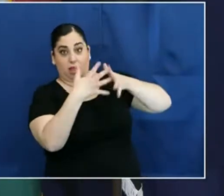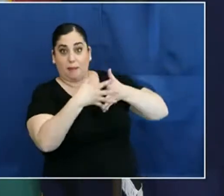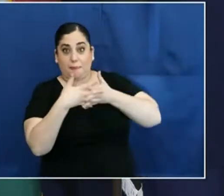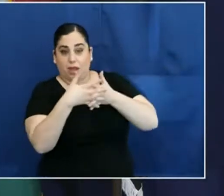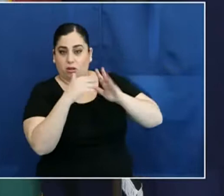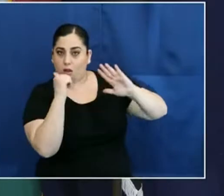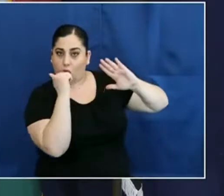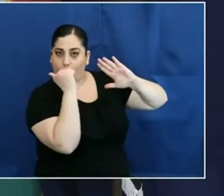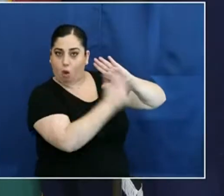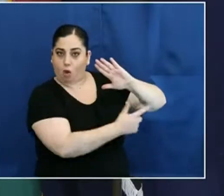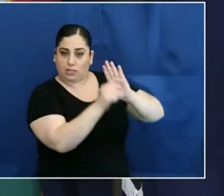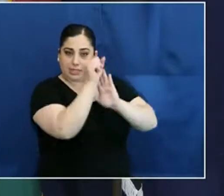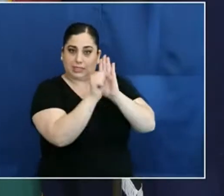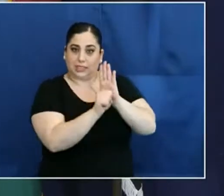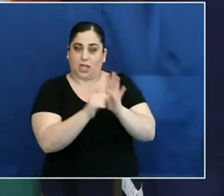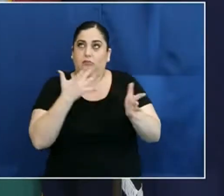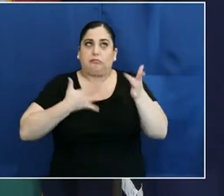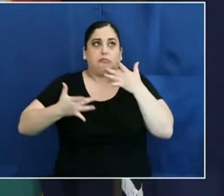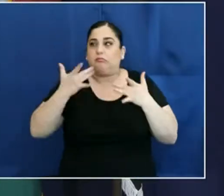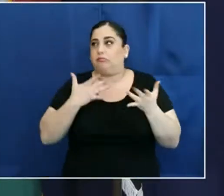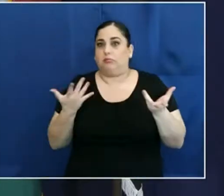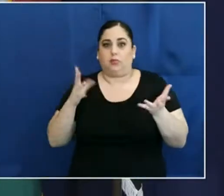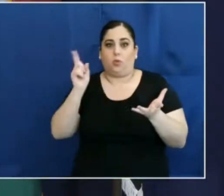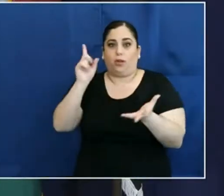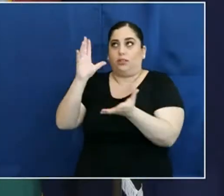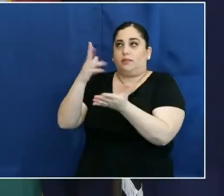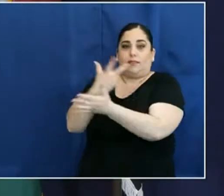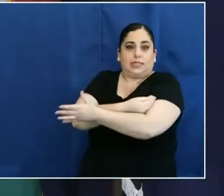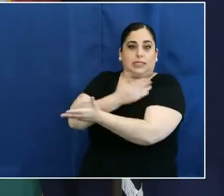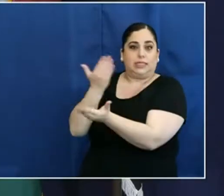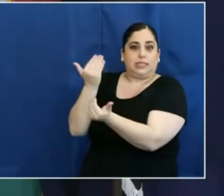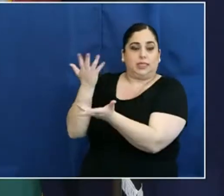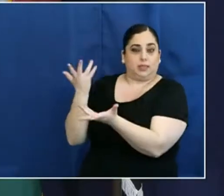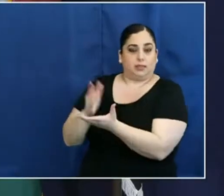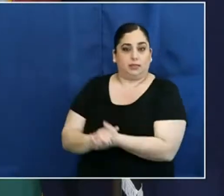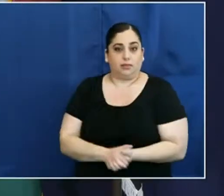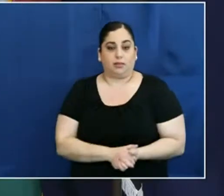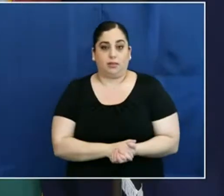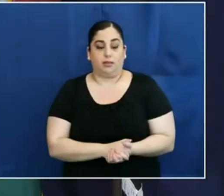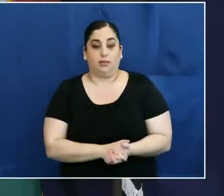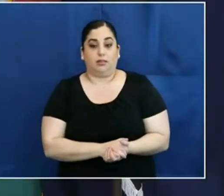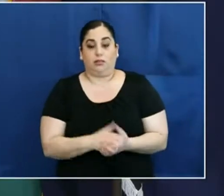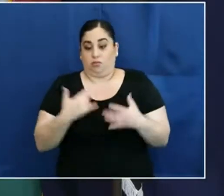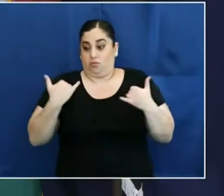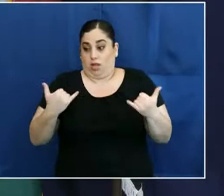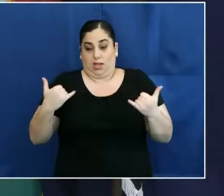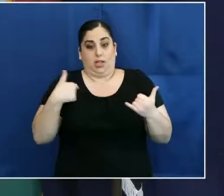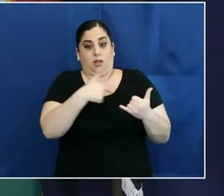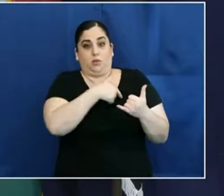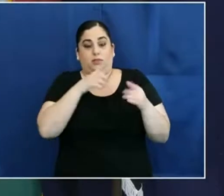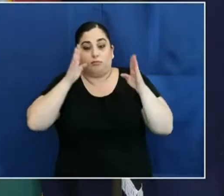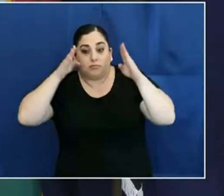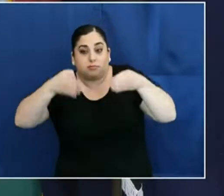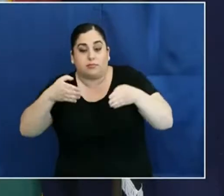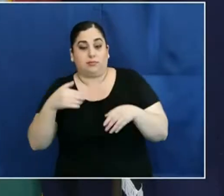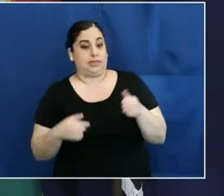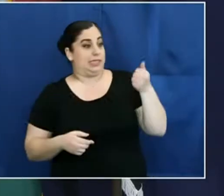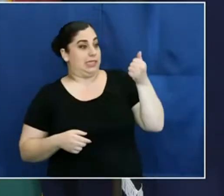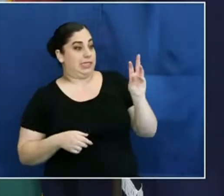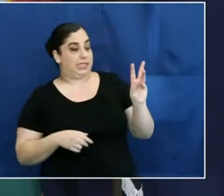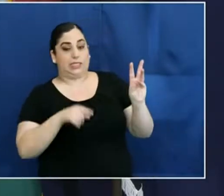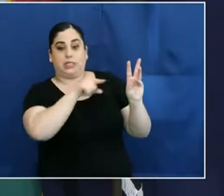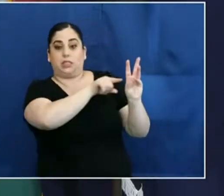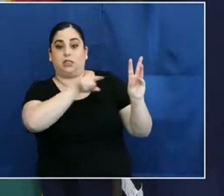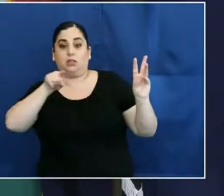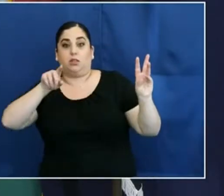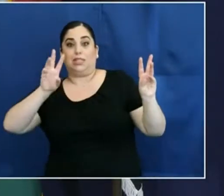just stated is San Diego and the state of California has decreased the age 16 to 64 with high risk. The next group would